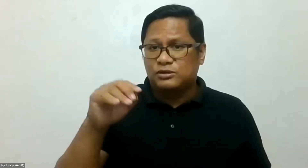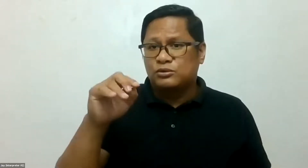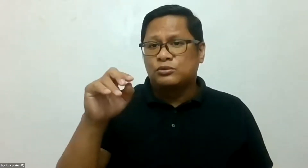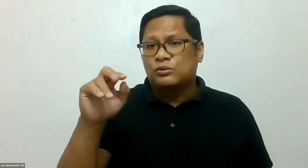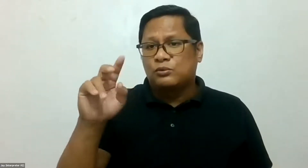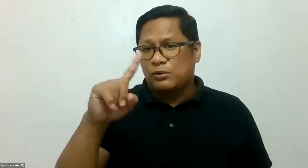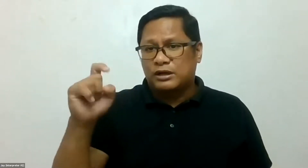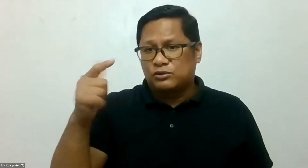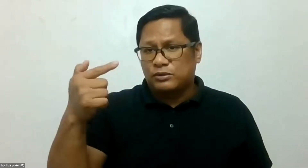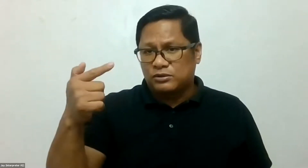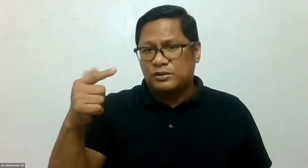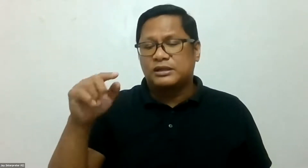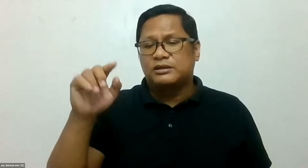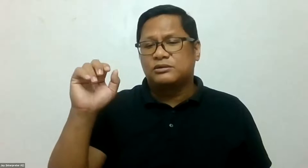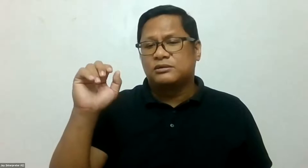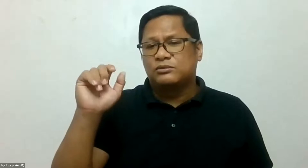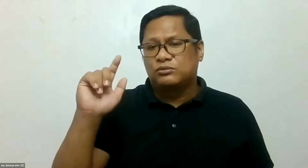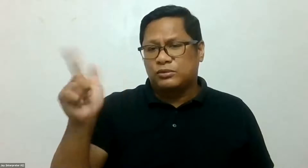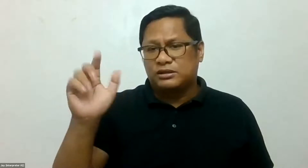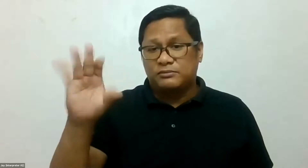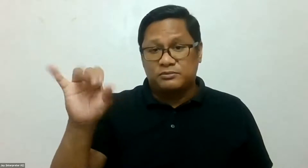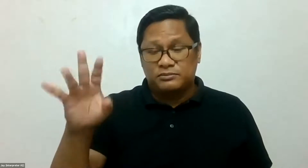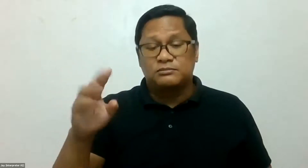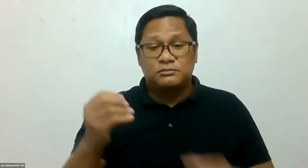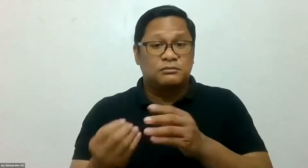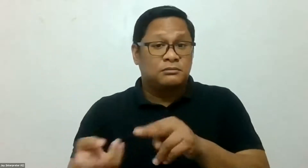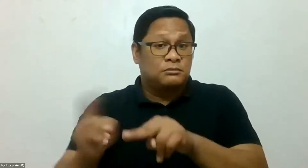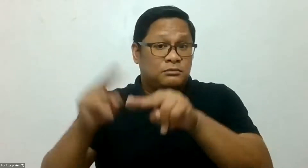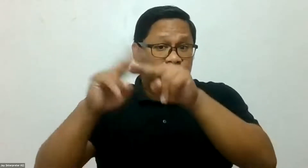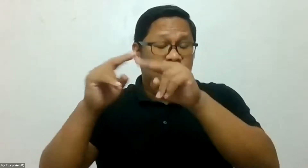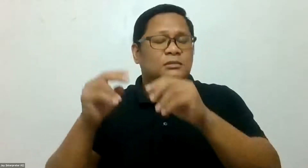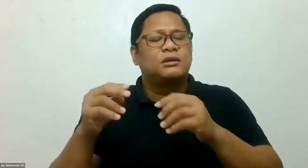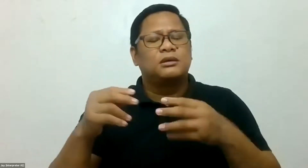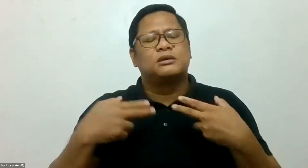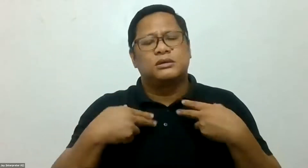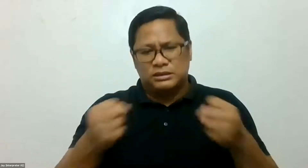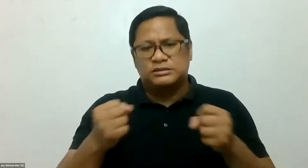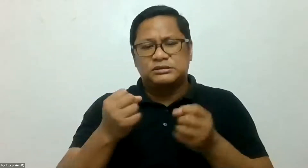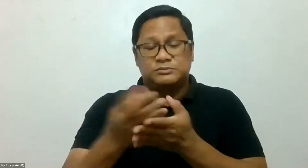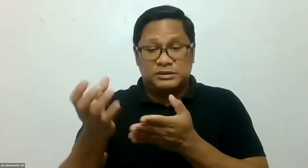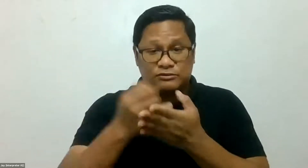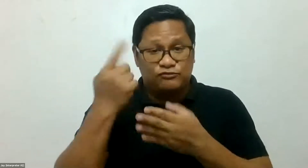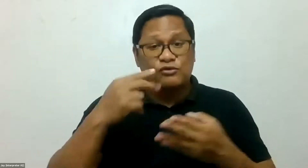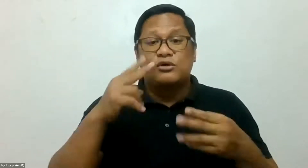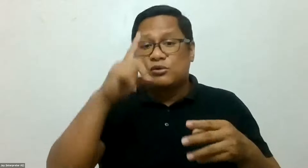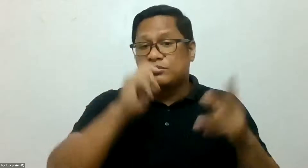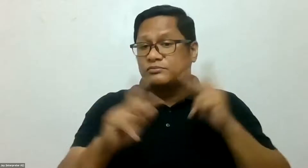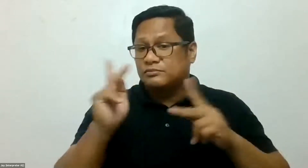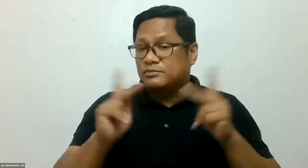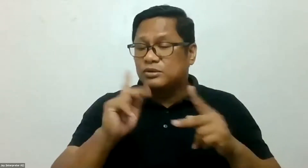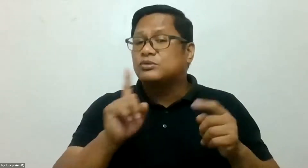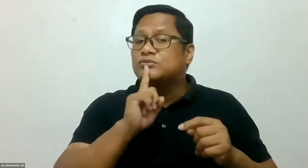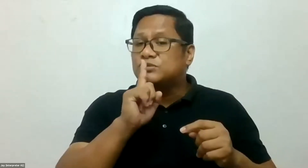12,121 in 2015. Such growth in health spending among senior citizens may be attributed